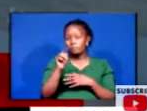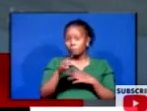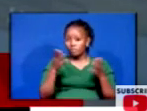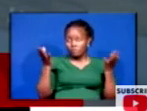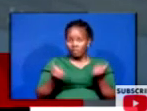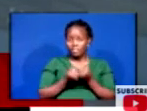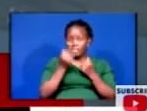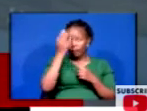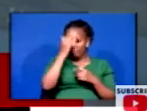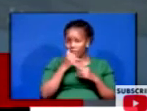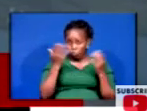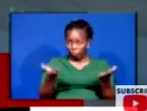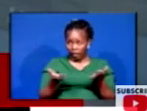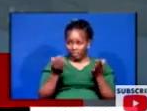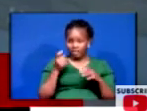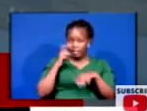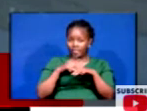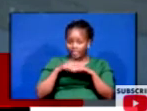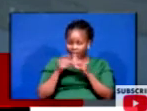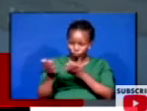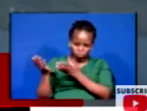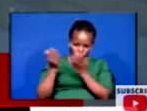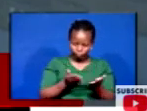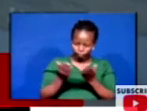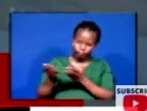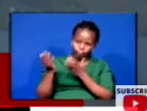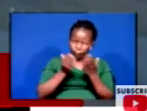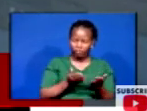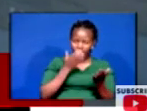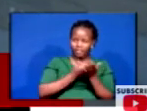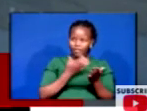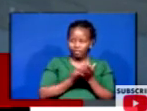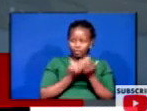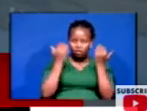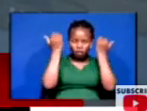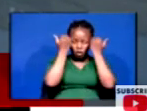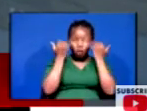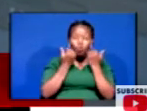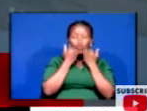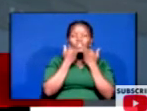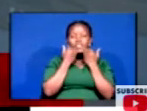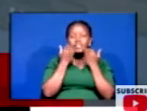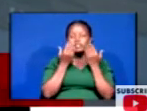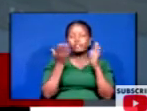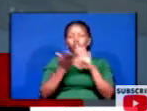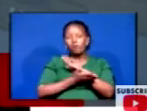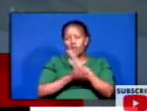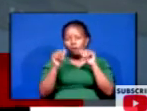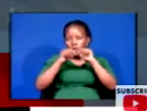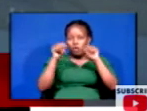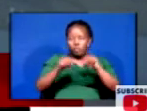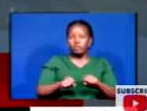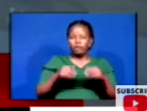the filing of those documents, at the time of filing, the court's e-filing system had failed. And so the court looked at it and felt,